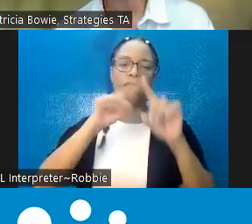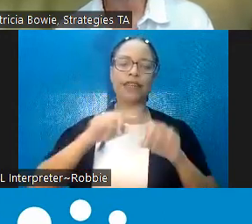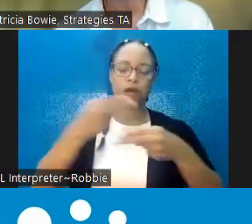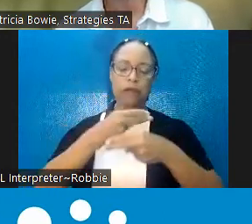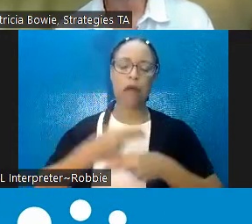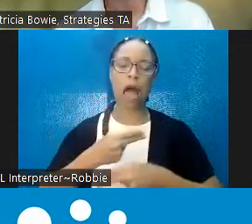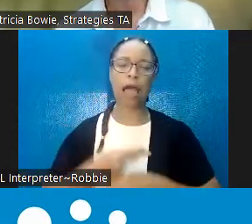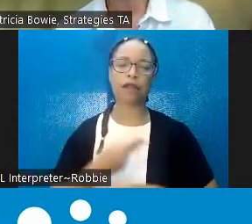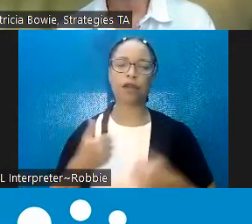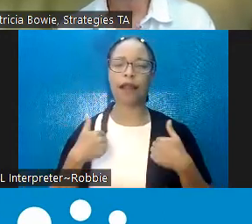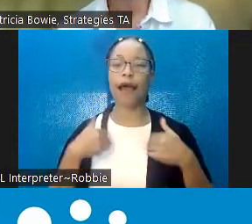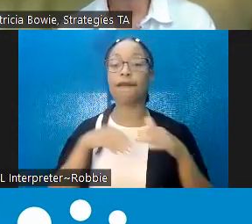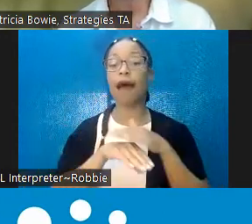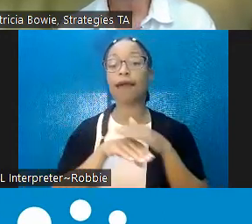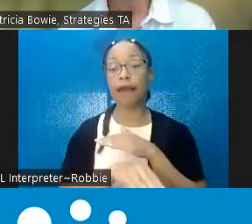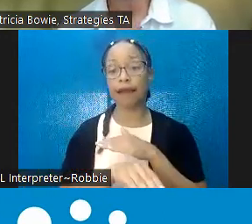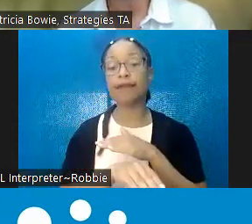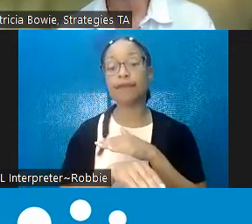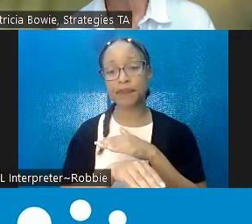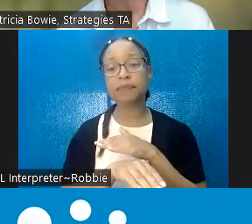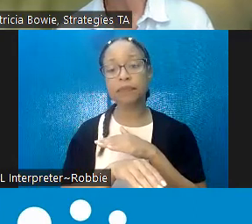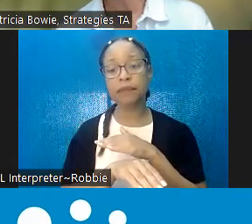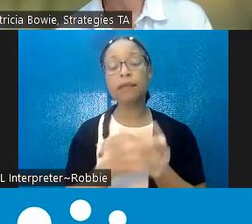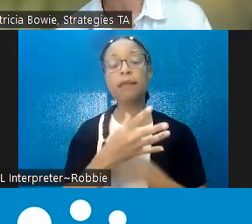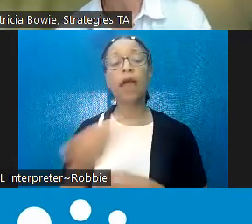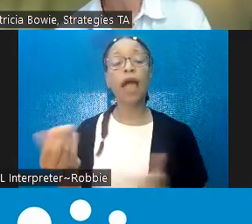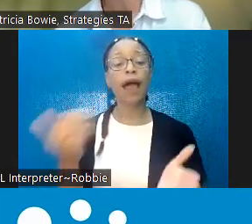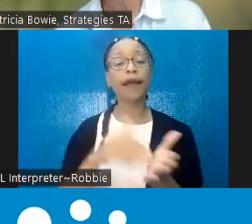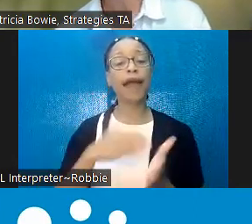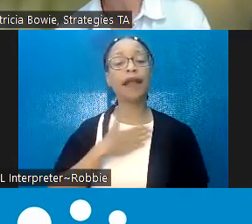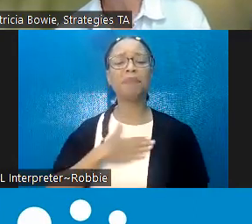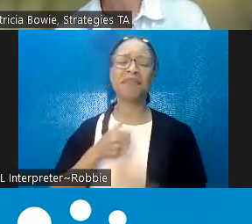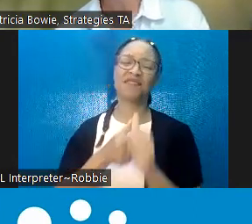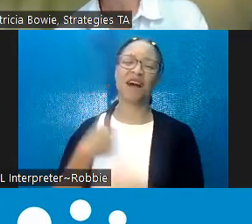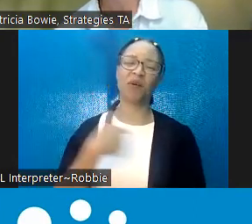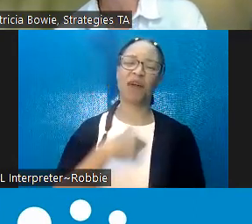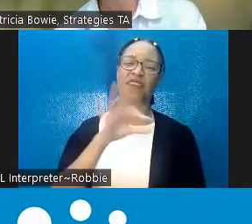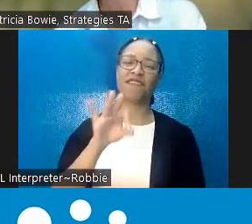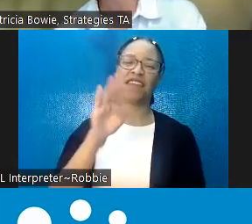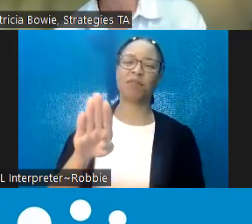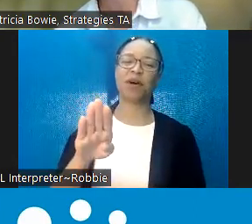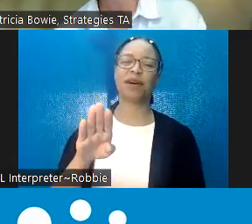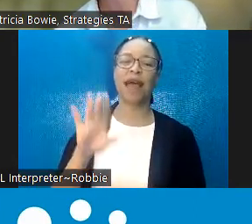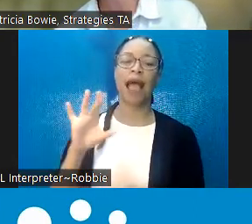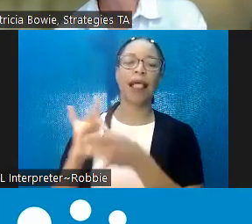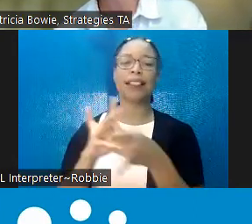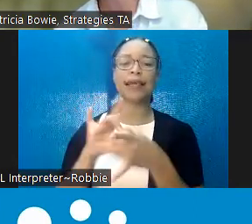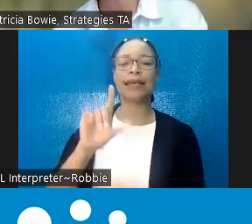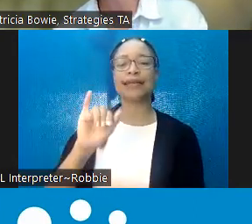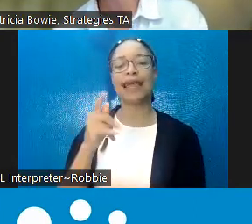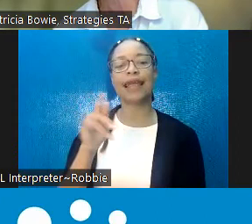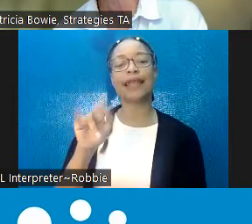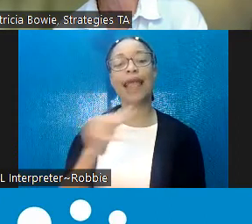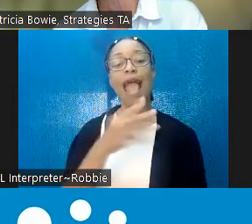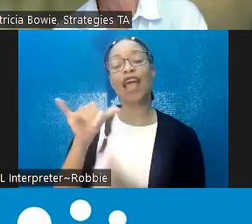can have that easily accessible. And again, please follow us on Facebook, LinkedIn, and our YouTube. This